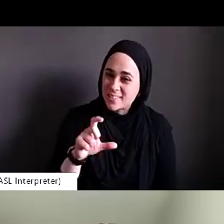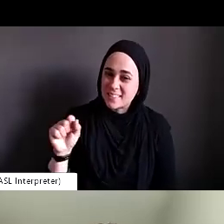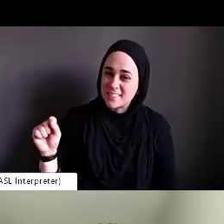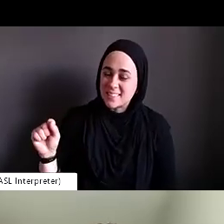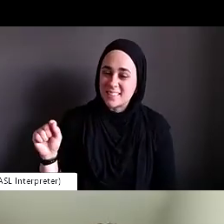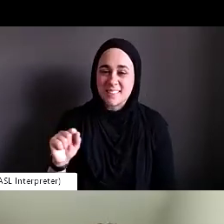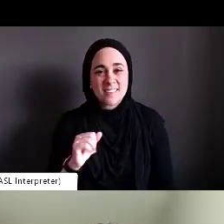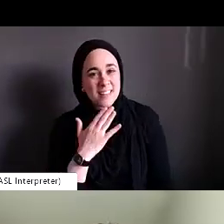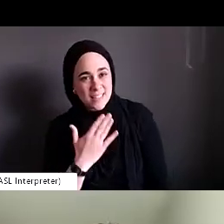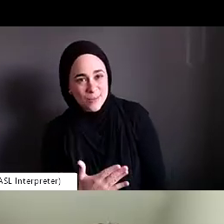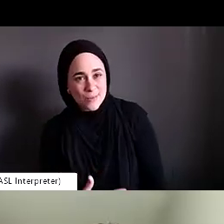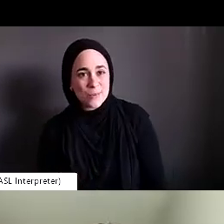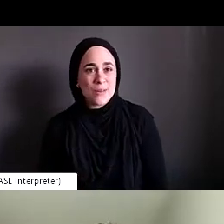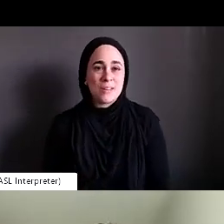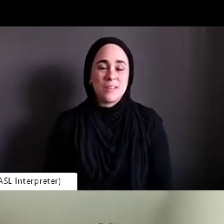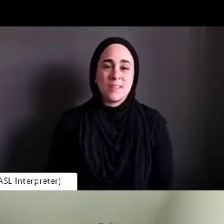Thanks.